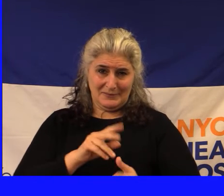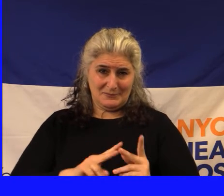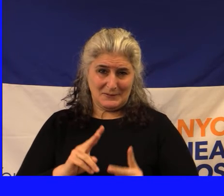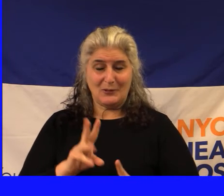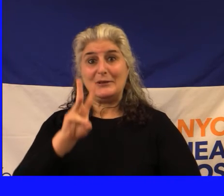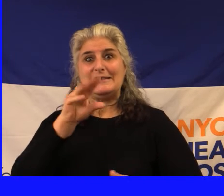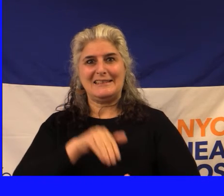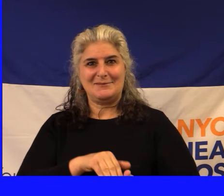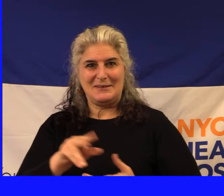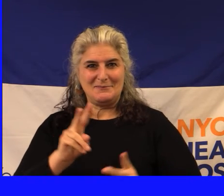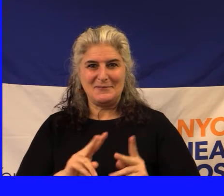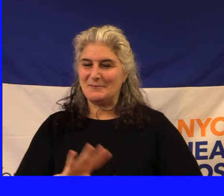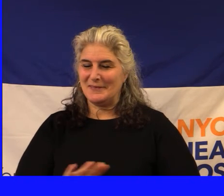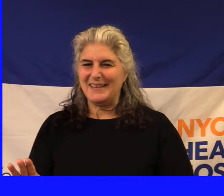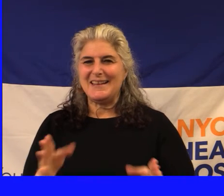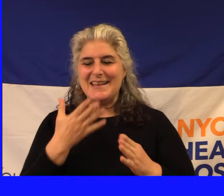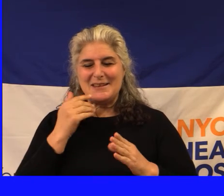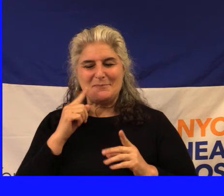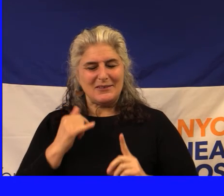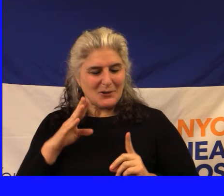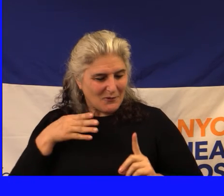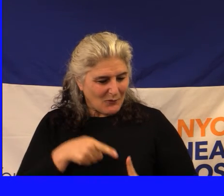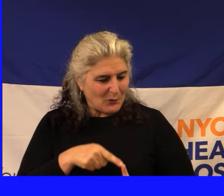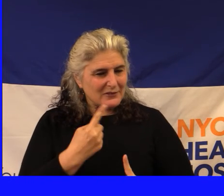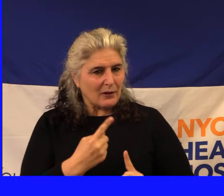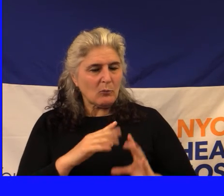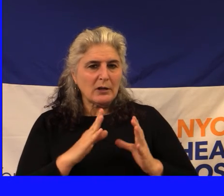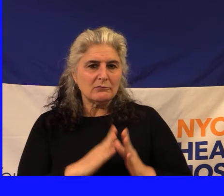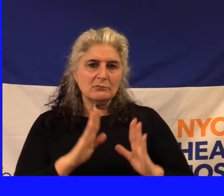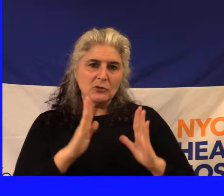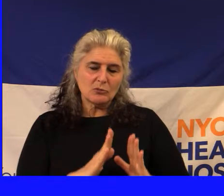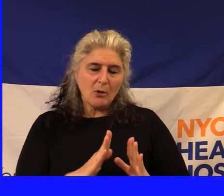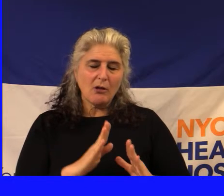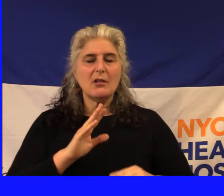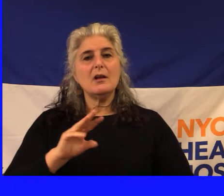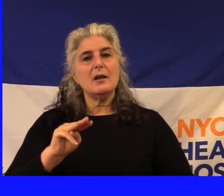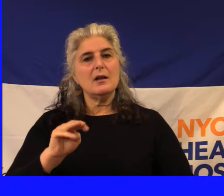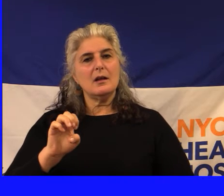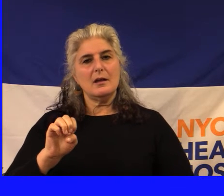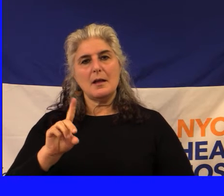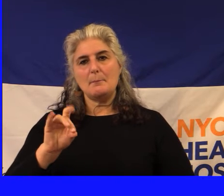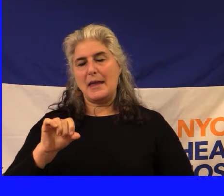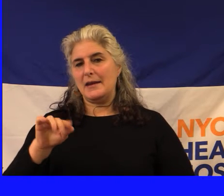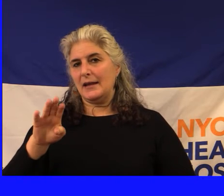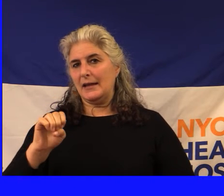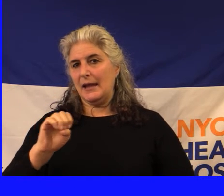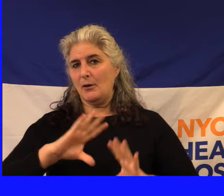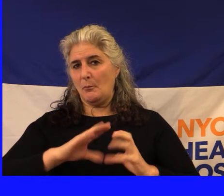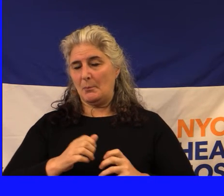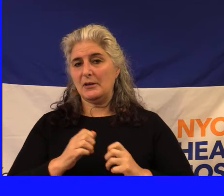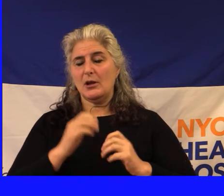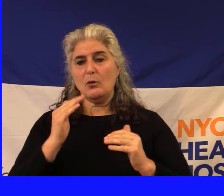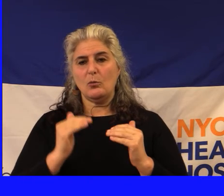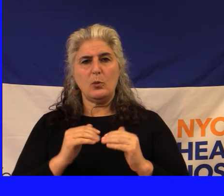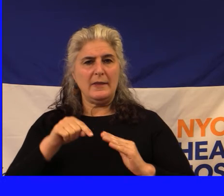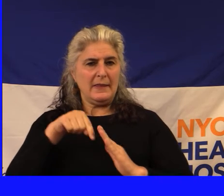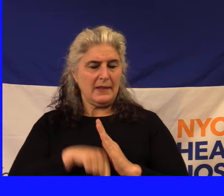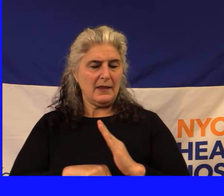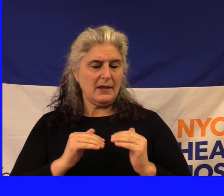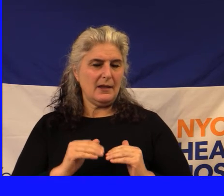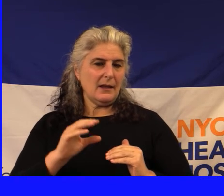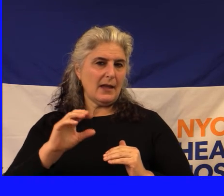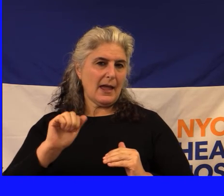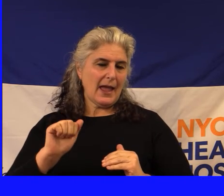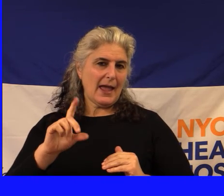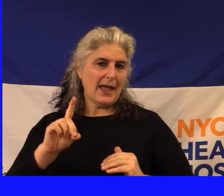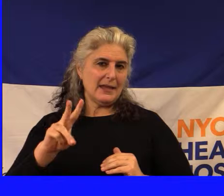looking again at a Medicare population with advanced illness. So we are not trying to boil the